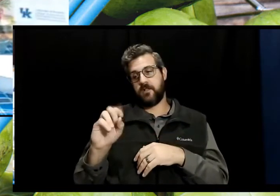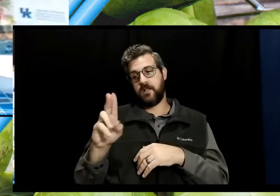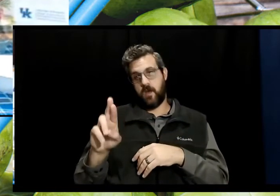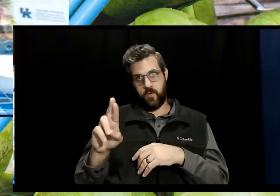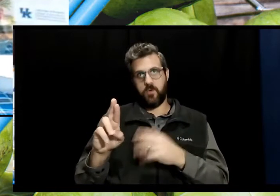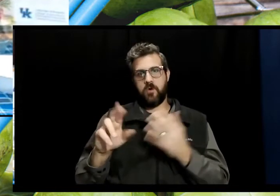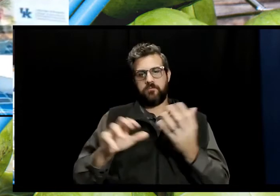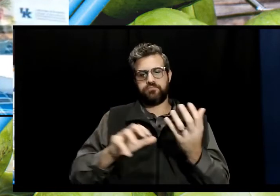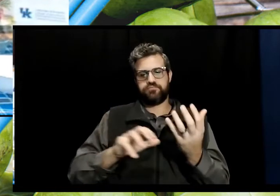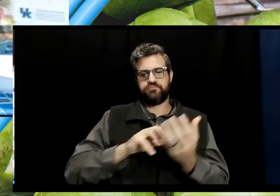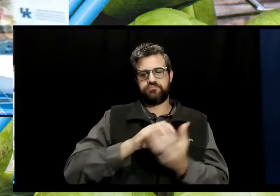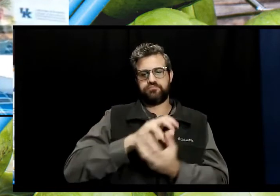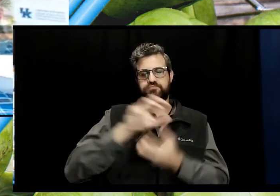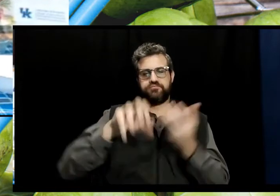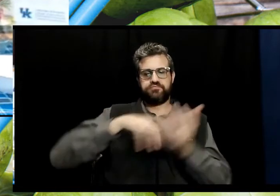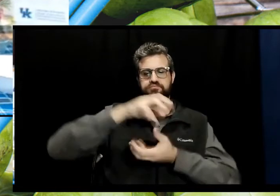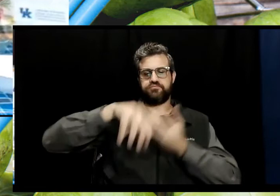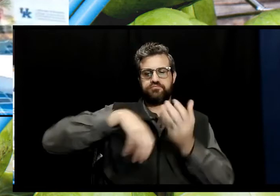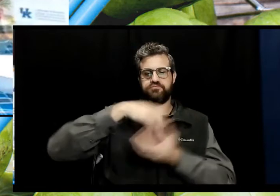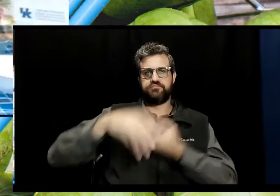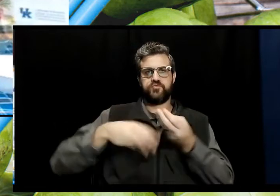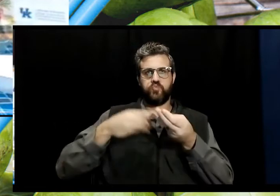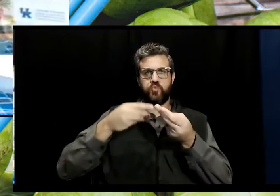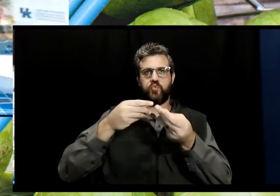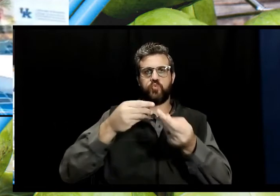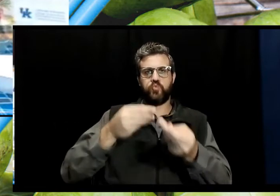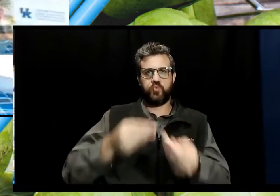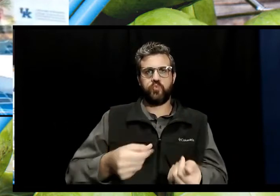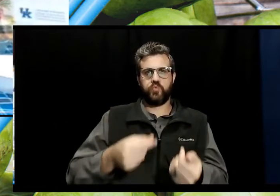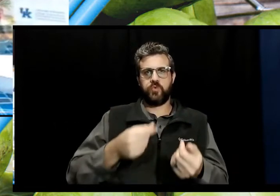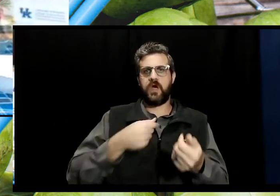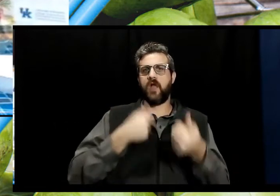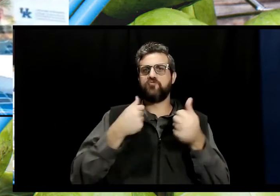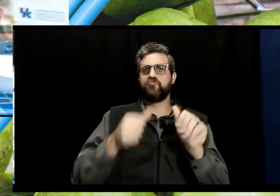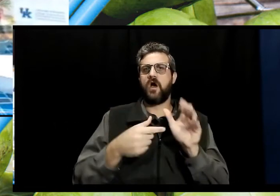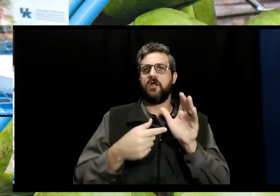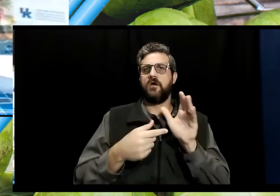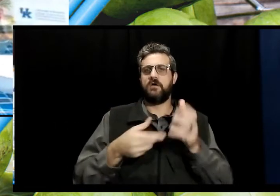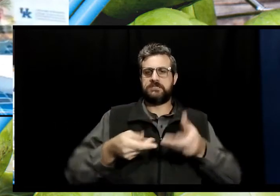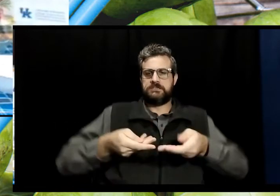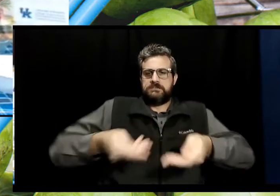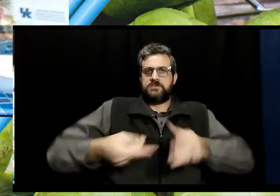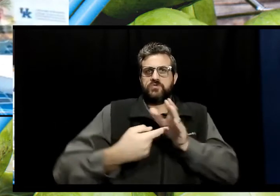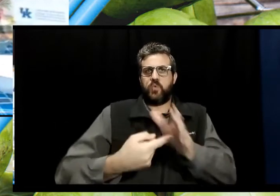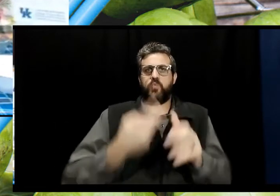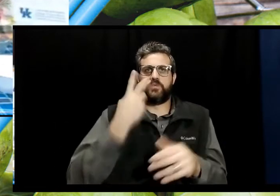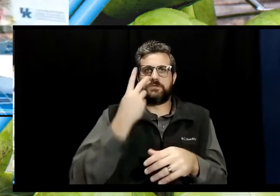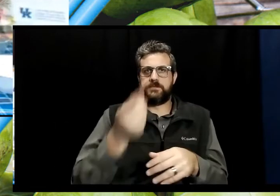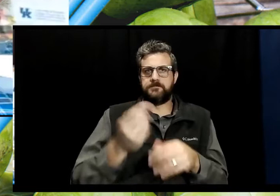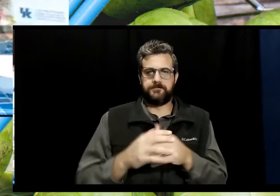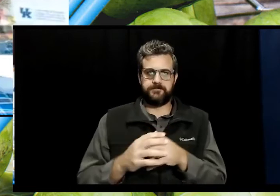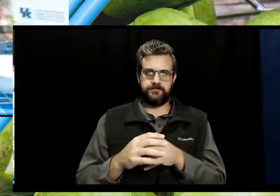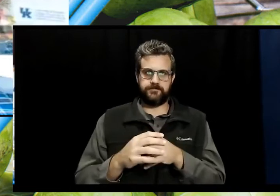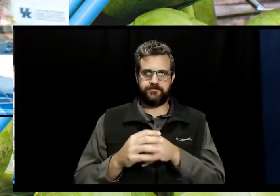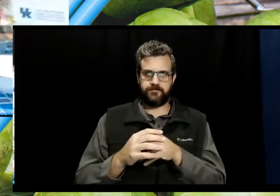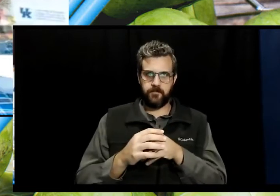and blended until it's smooth. And I'll try to make it so you all can see.